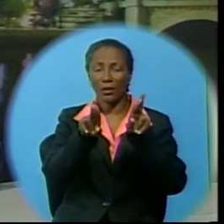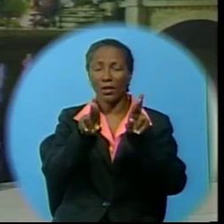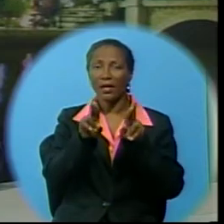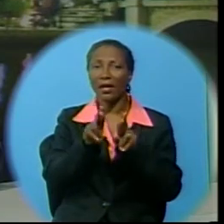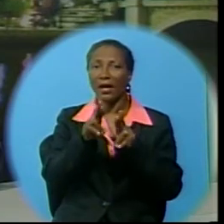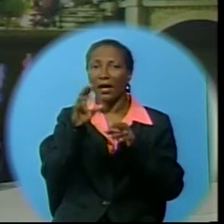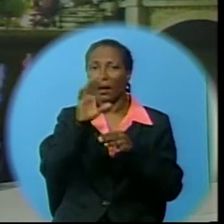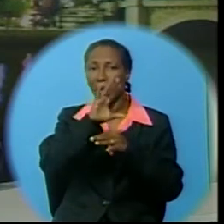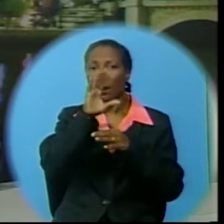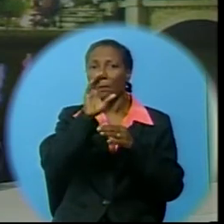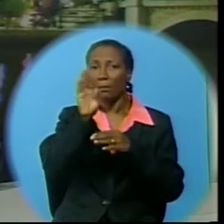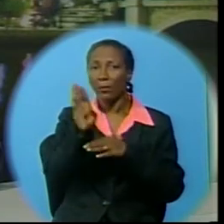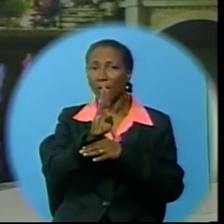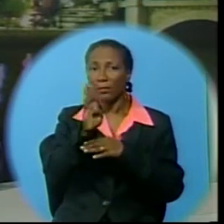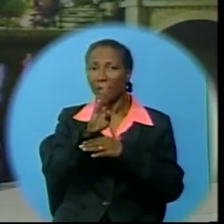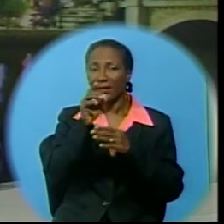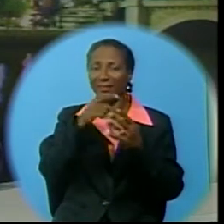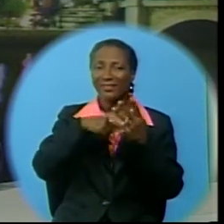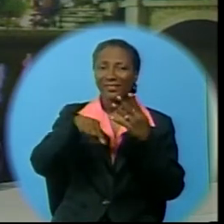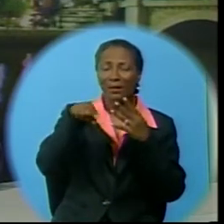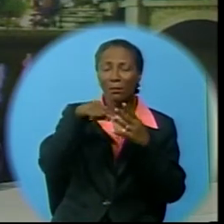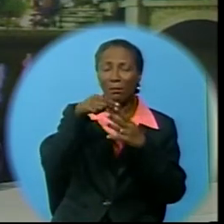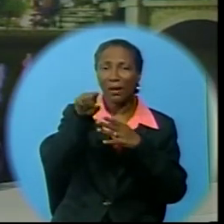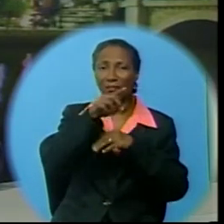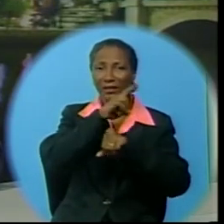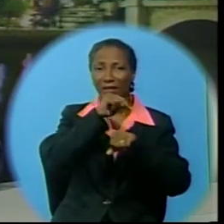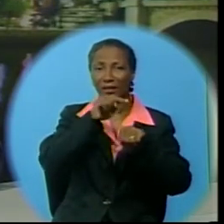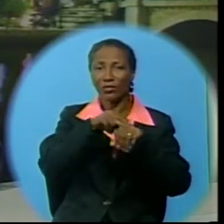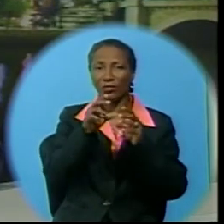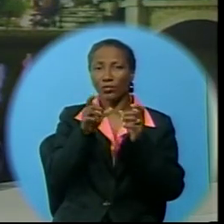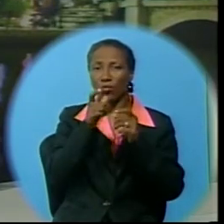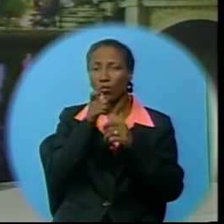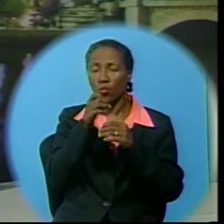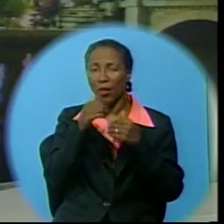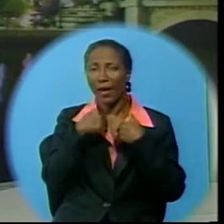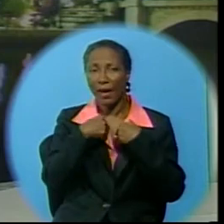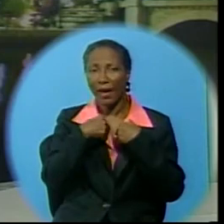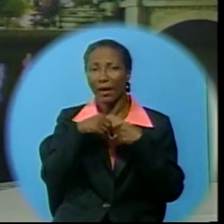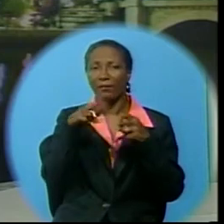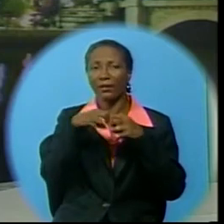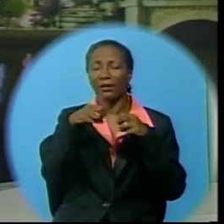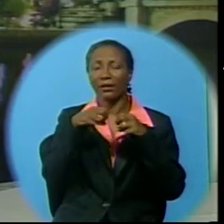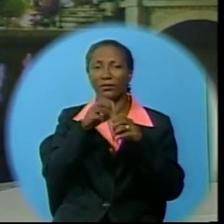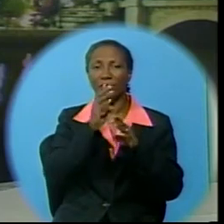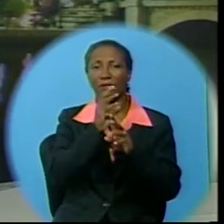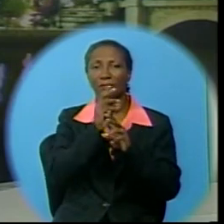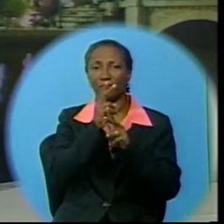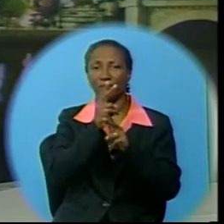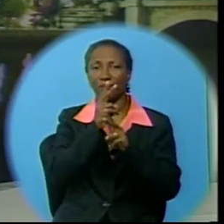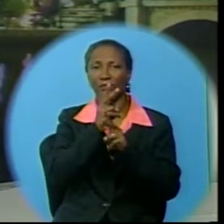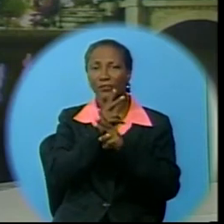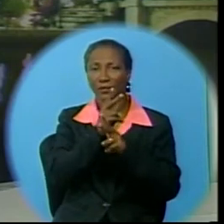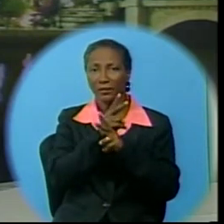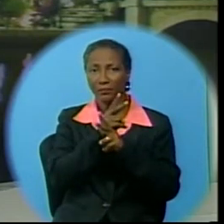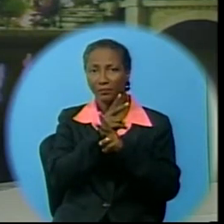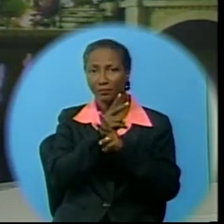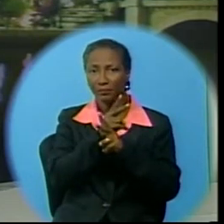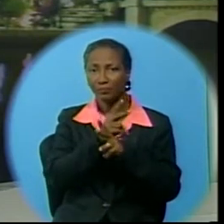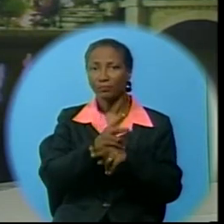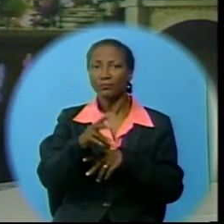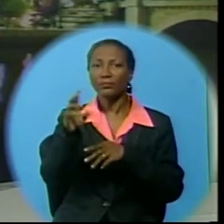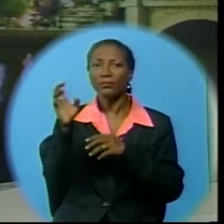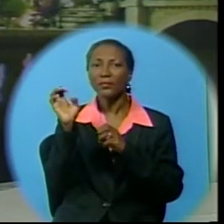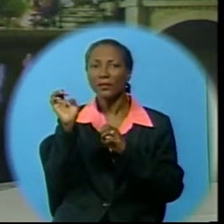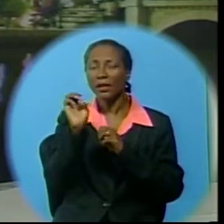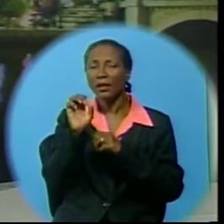nations that has a large penetration of those vehicles. And now the German entity charged with the implementation of the Economic